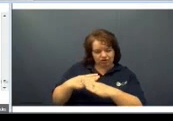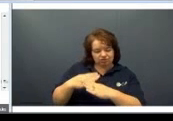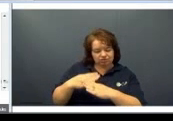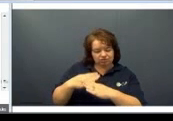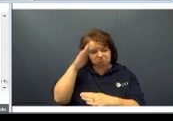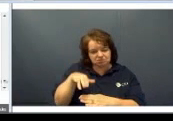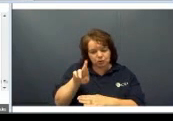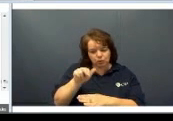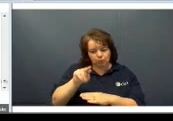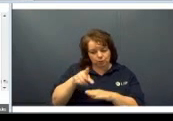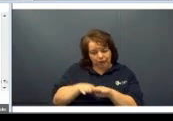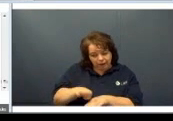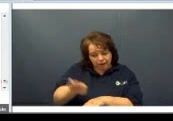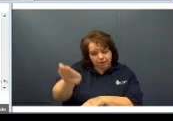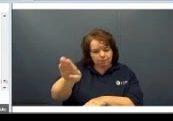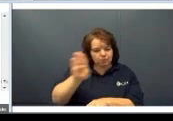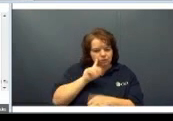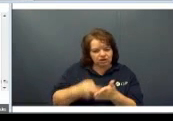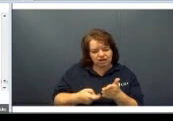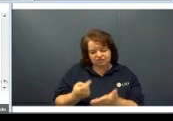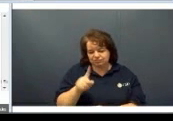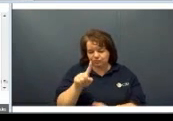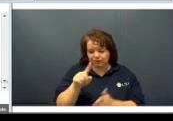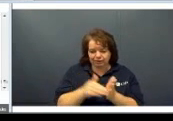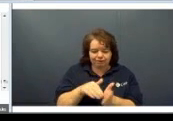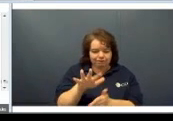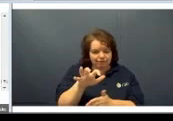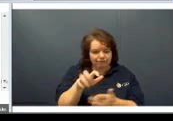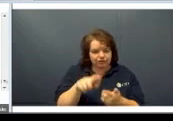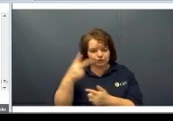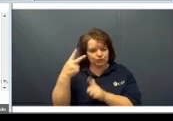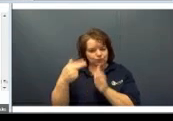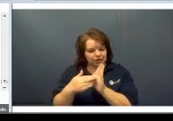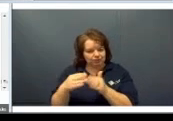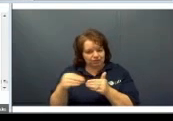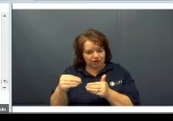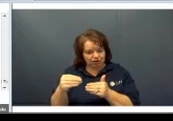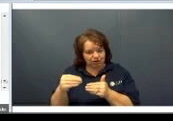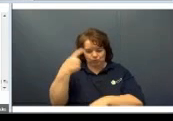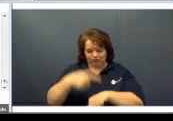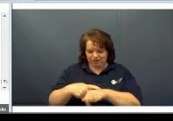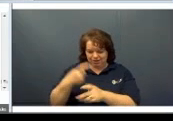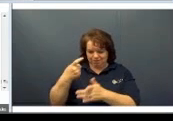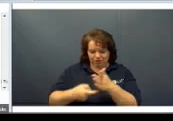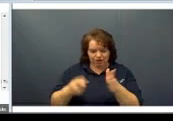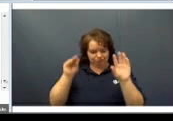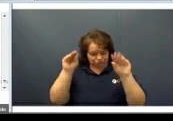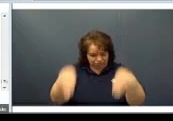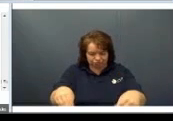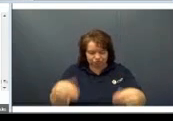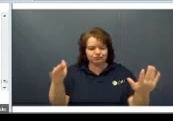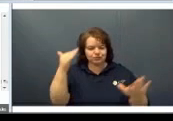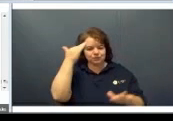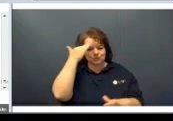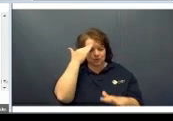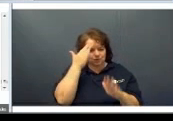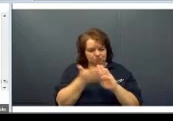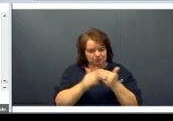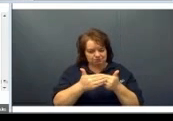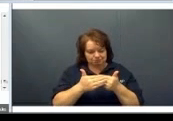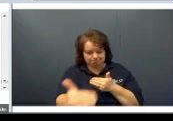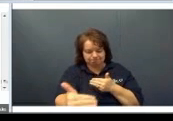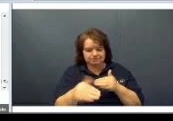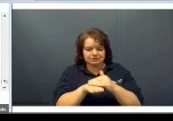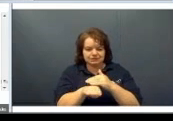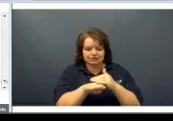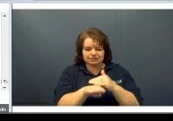and ramps generally are going to run $1,500 to $2,000. It's a one-time cost. We put it in,